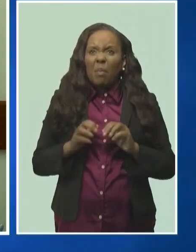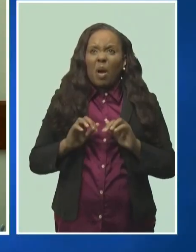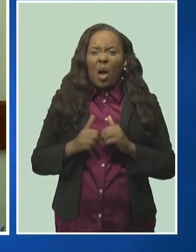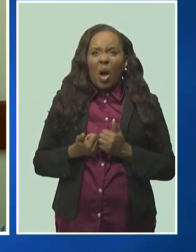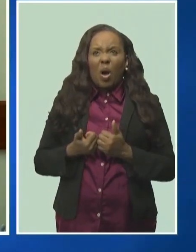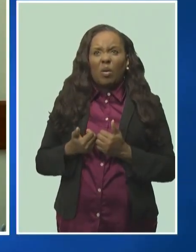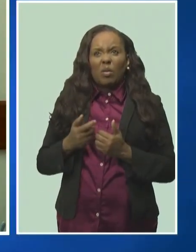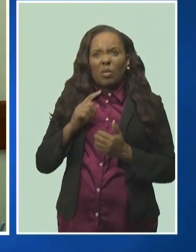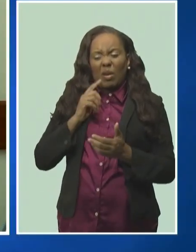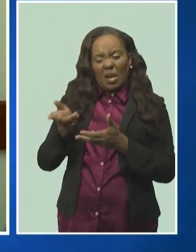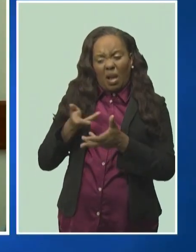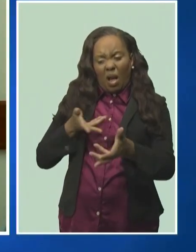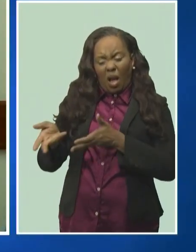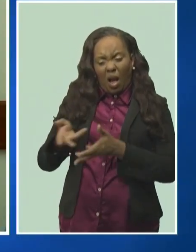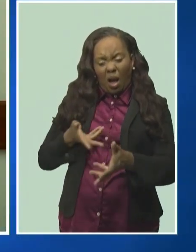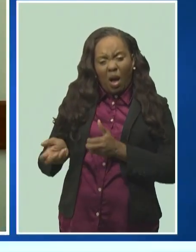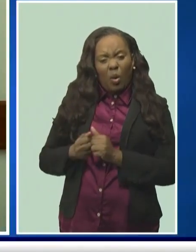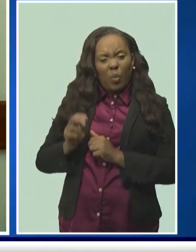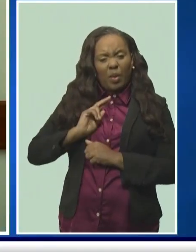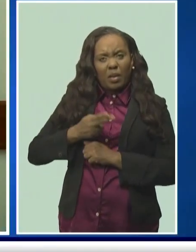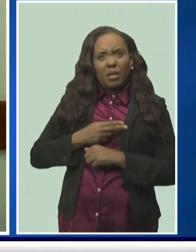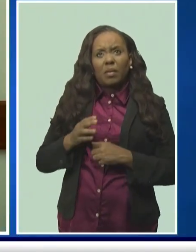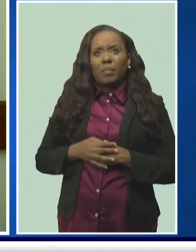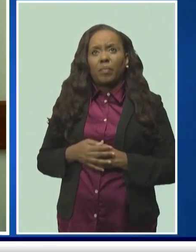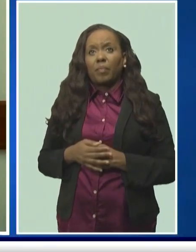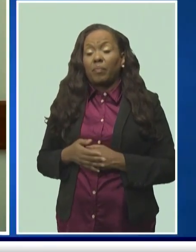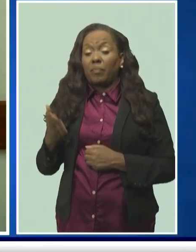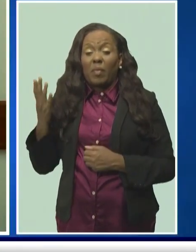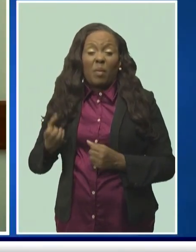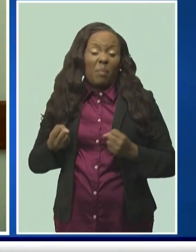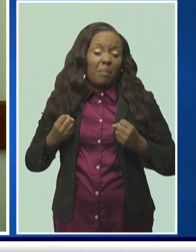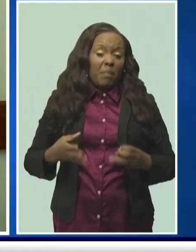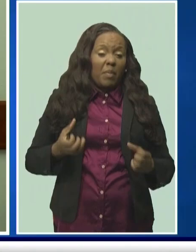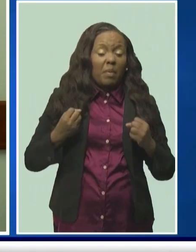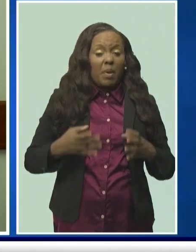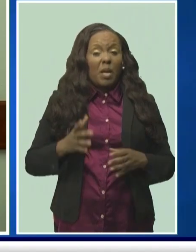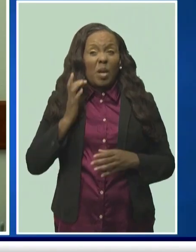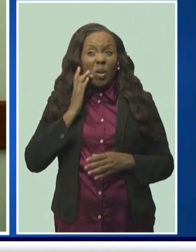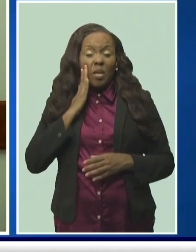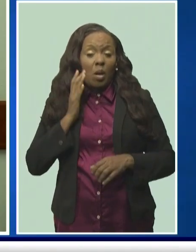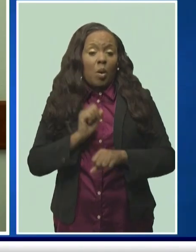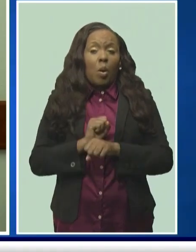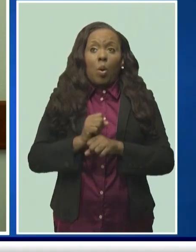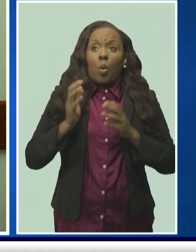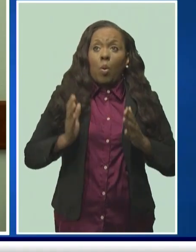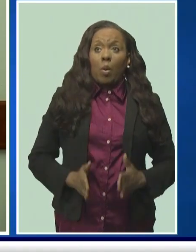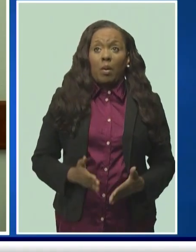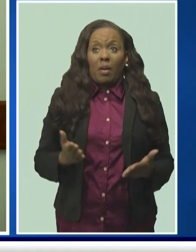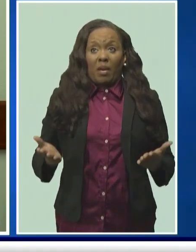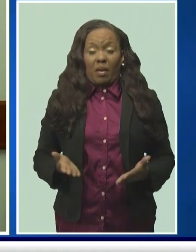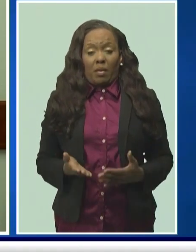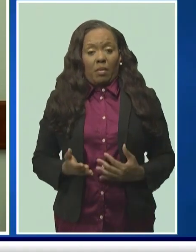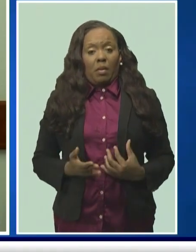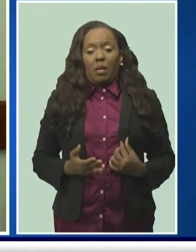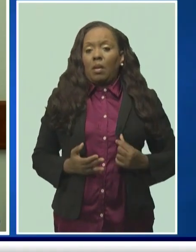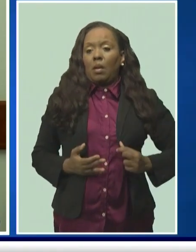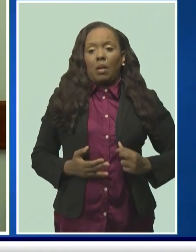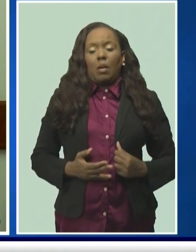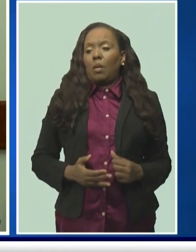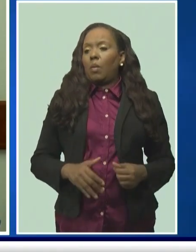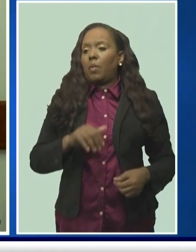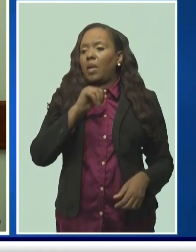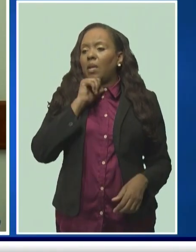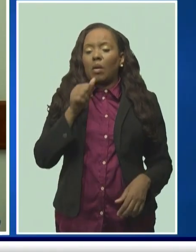Given the importance of this industry to its tens of thousands of employees and stakeholders, and to this country, we can no longer sit silent